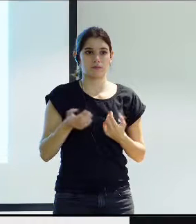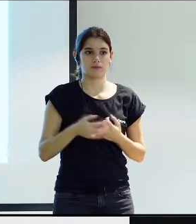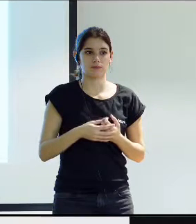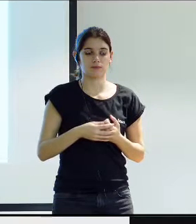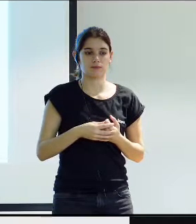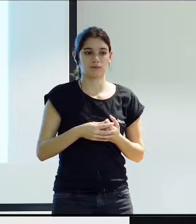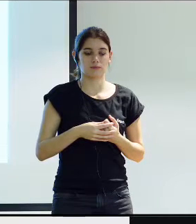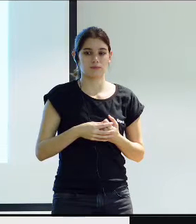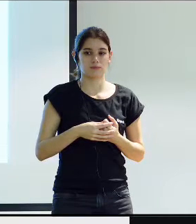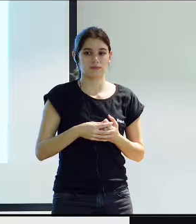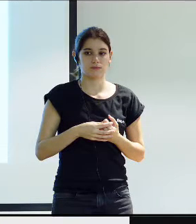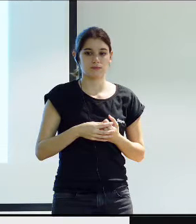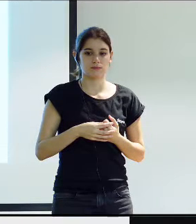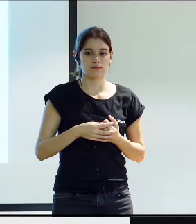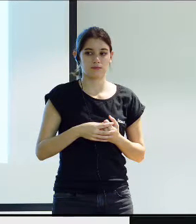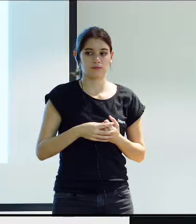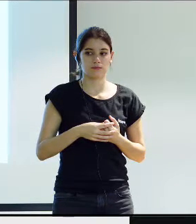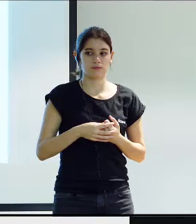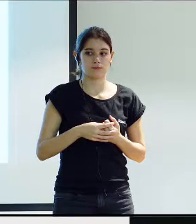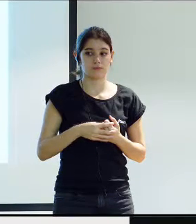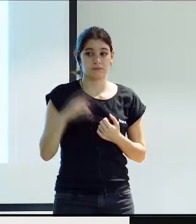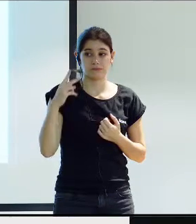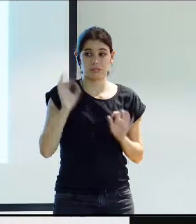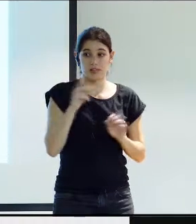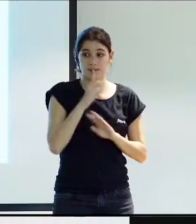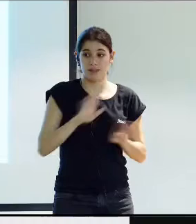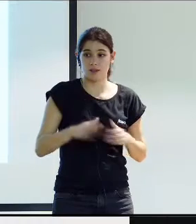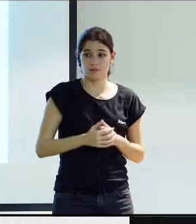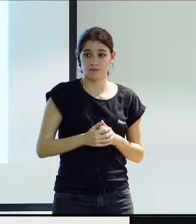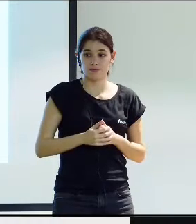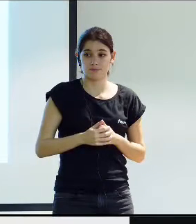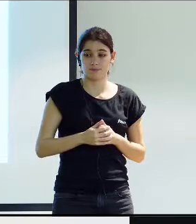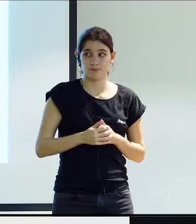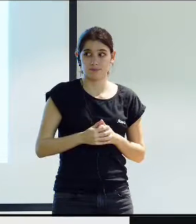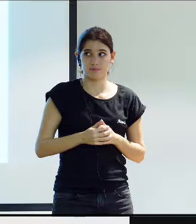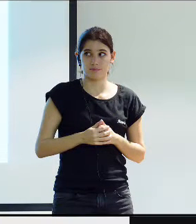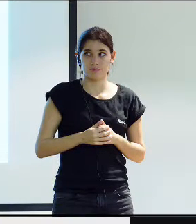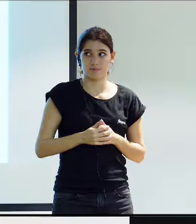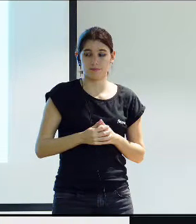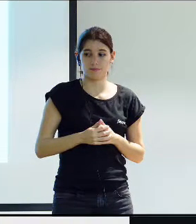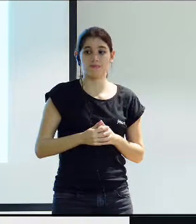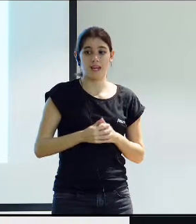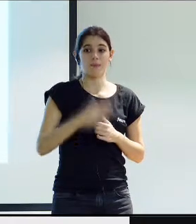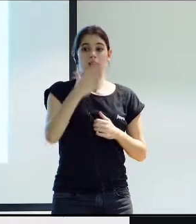organized around a cultural issue like access to